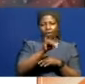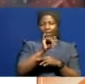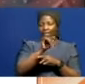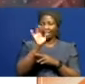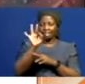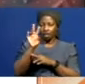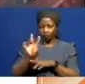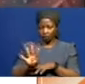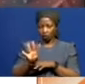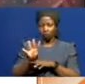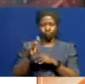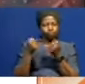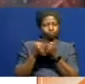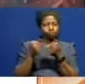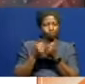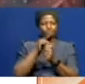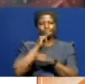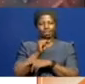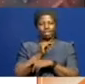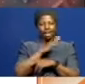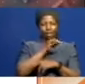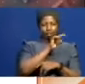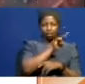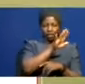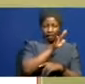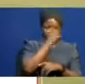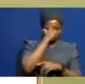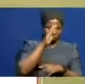tournament and the 25th for the women.